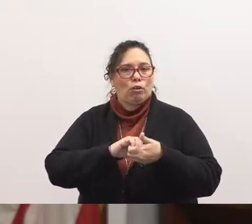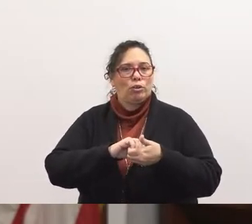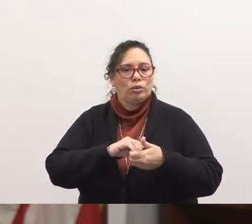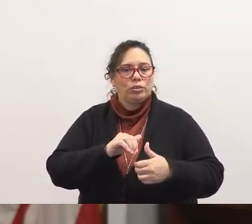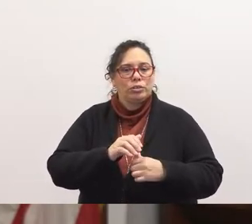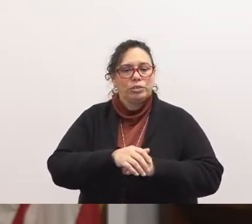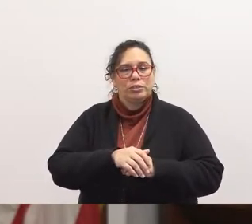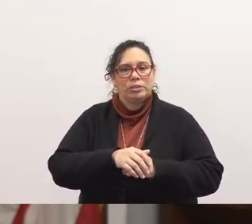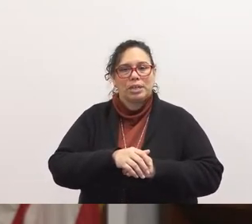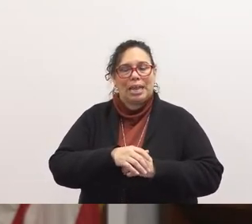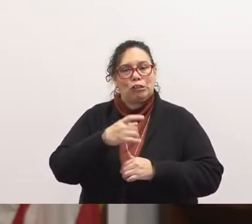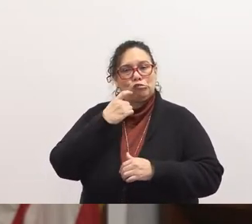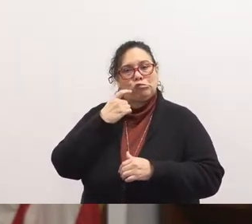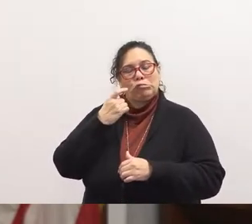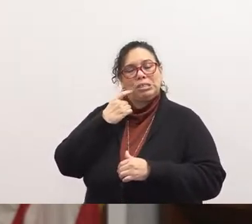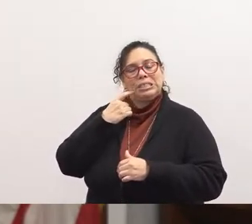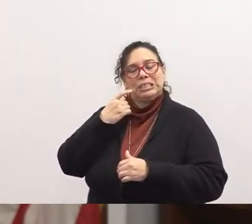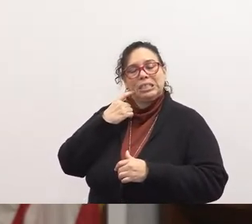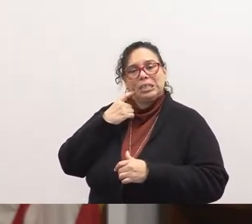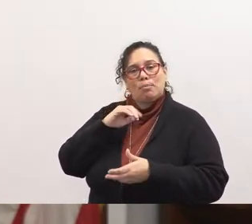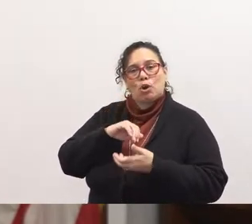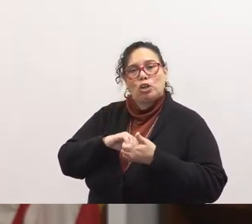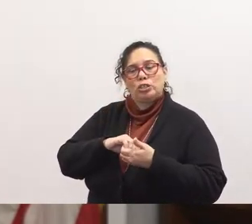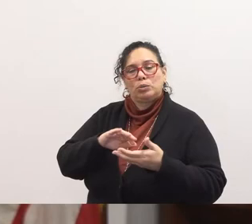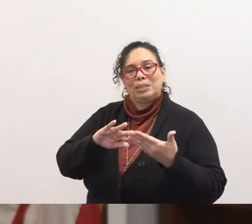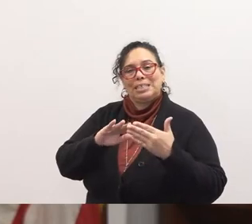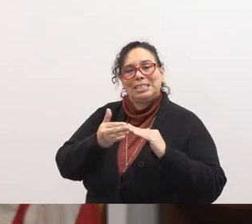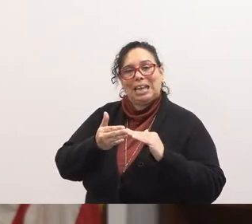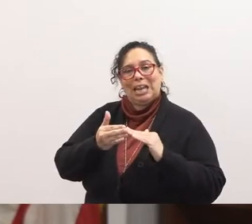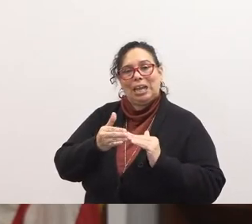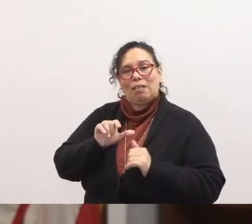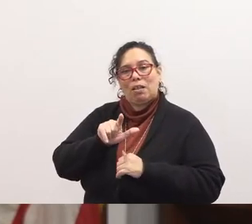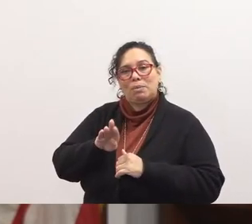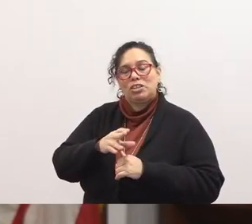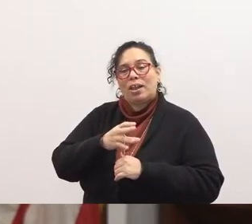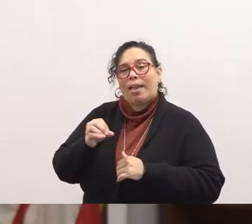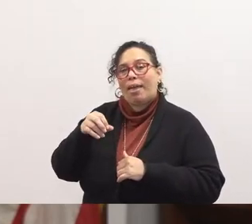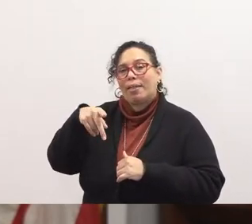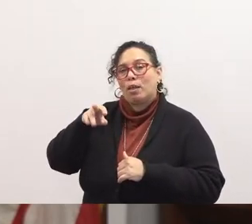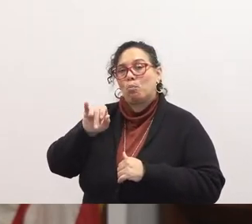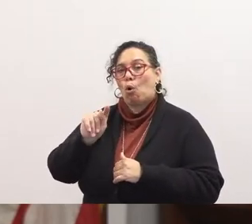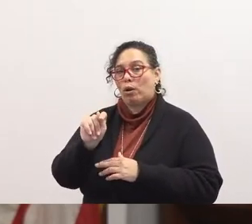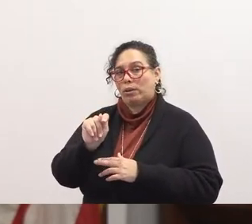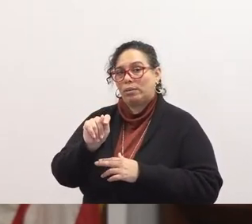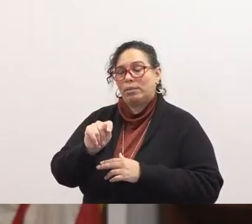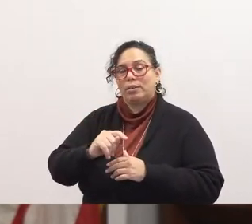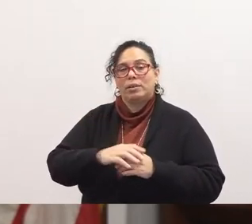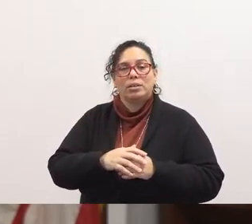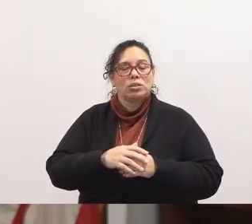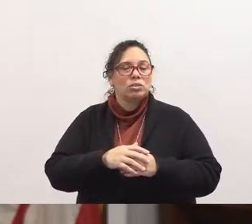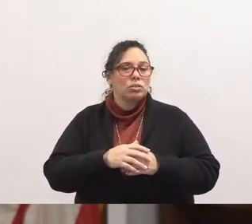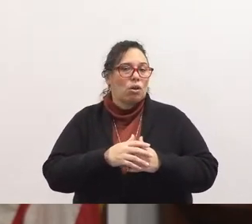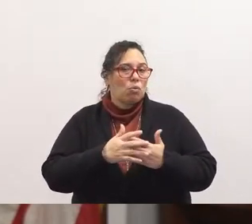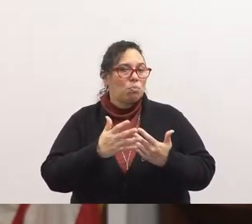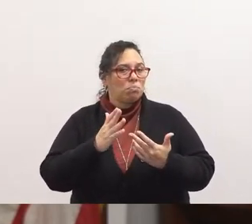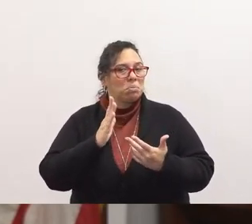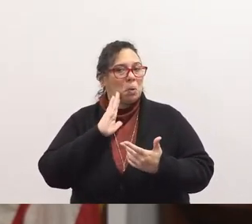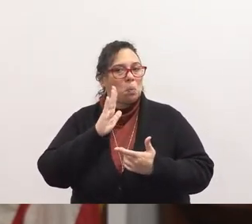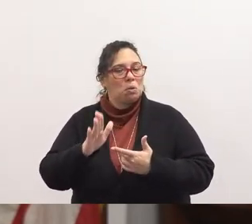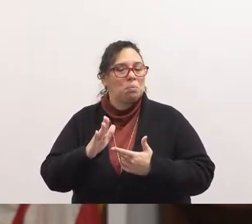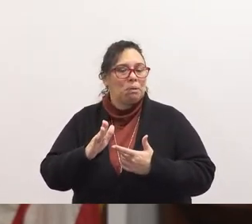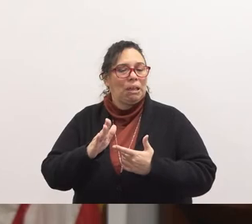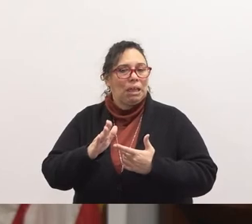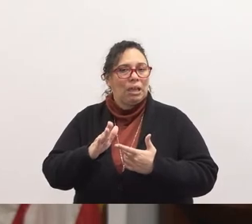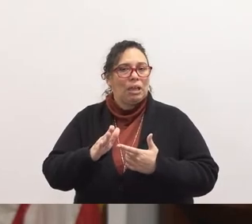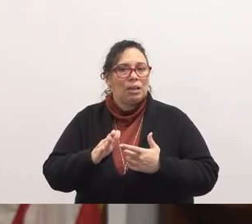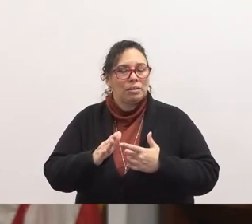partners, our port and our city of Long Beach. I wanna lift that up because I know there's gonna be upcoming conversations and spaces, but